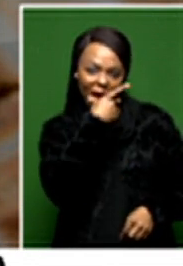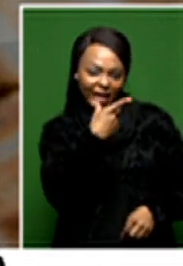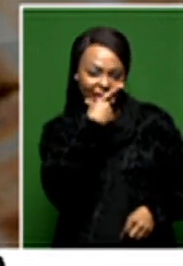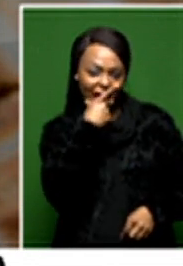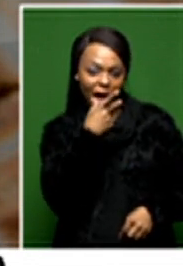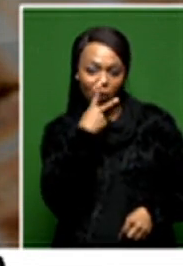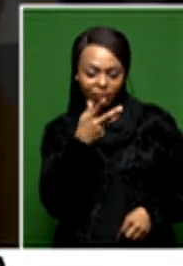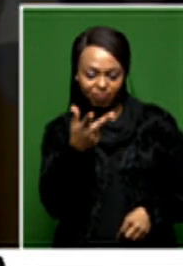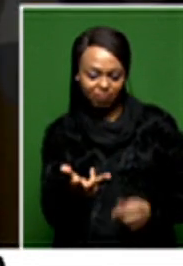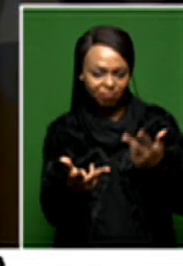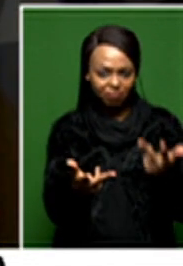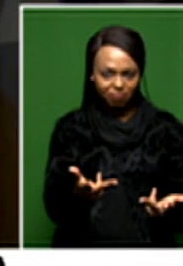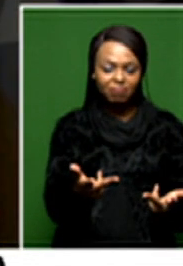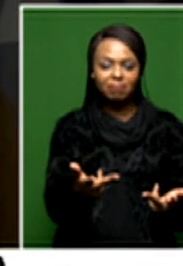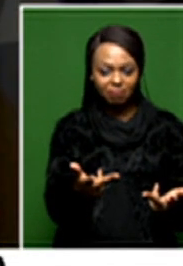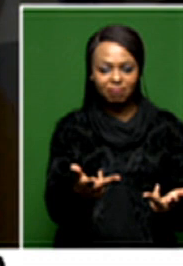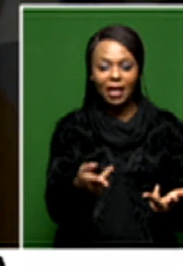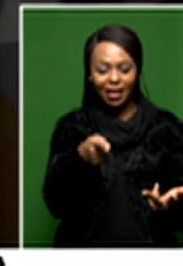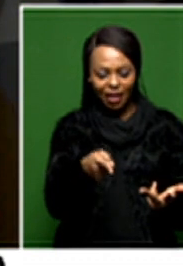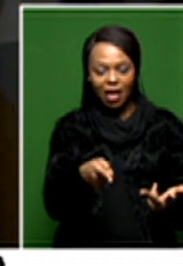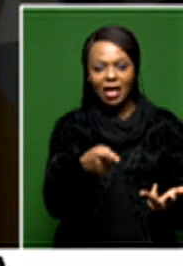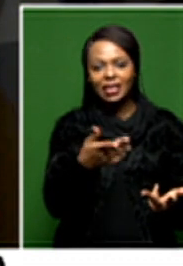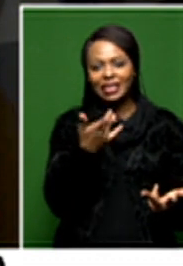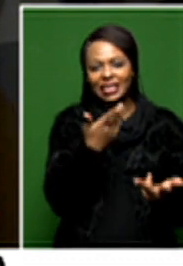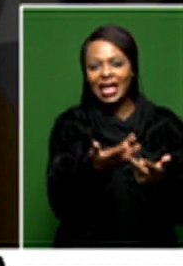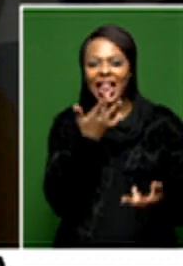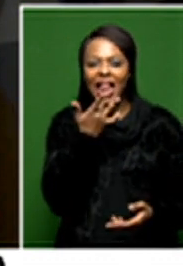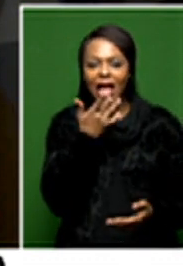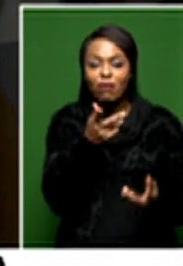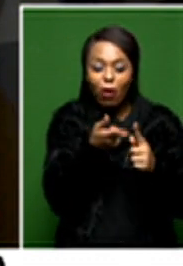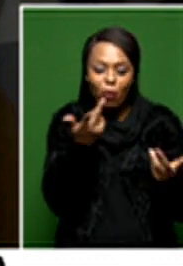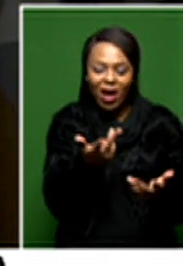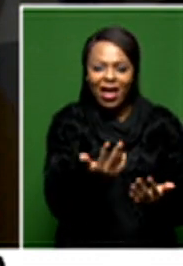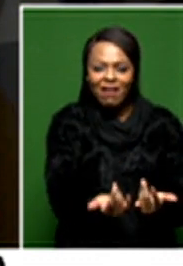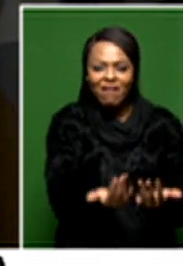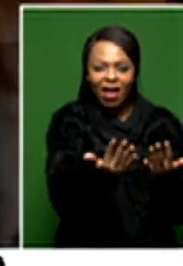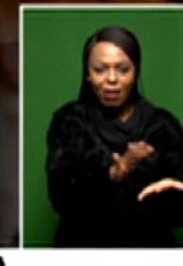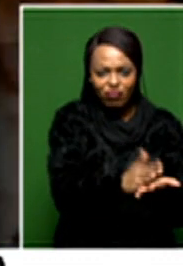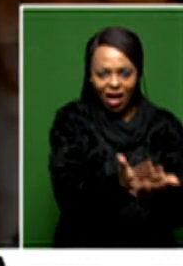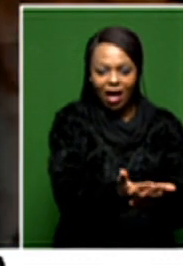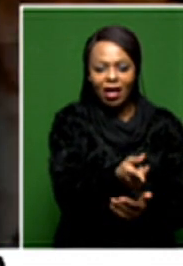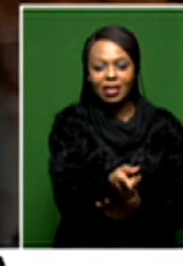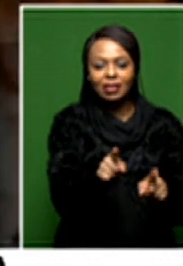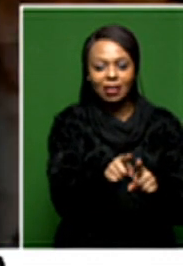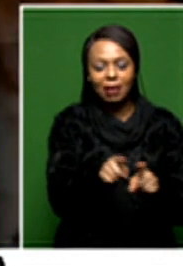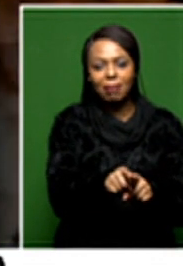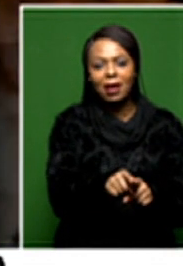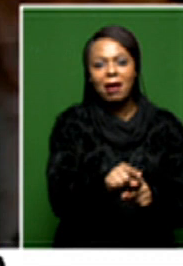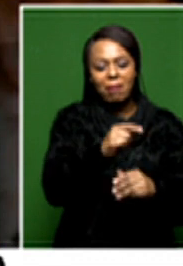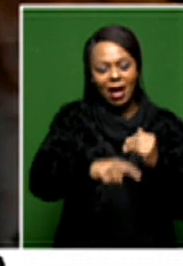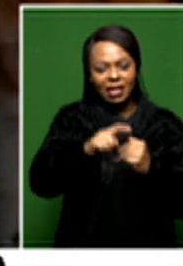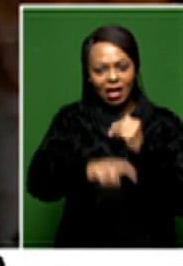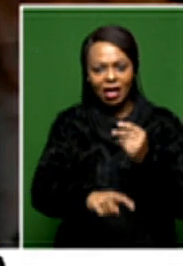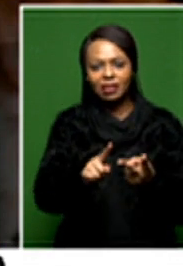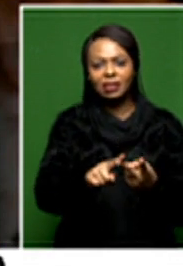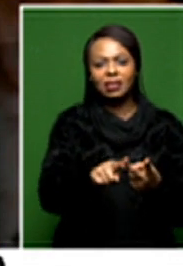in a closed hinged grid, and you toast it over the fire. You've got some filled butternut, you've got risottos,